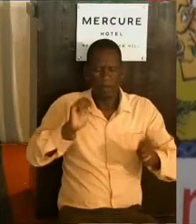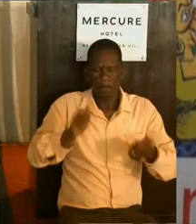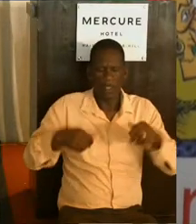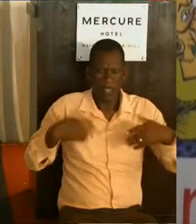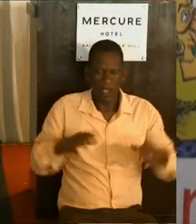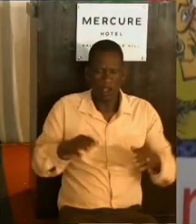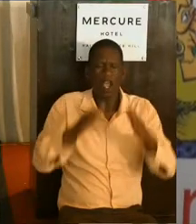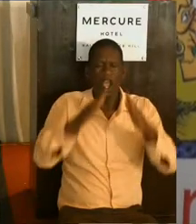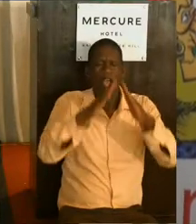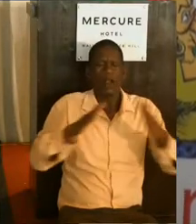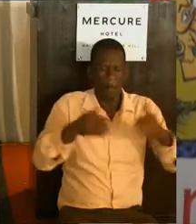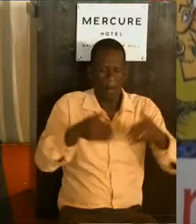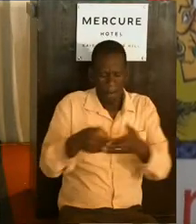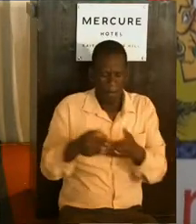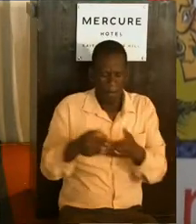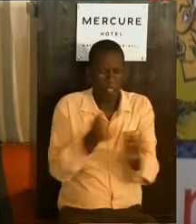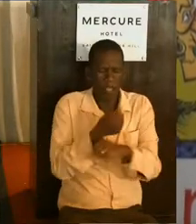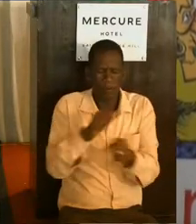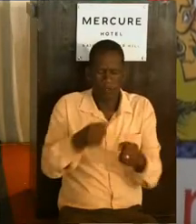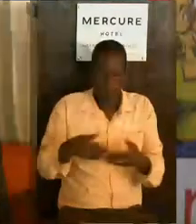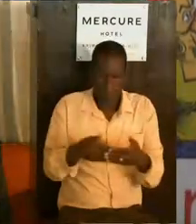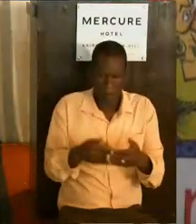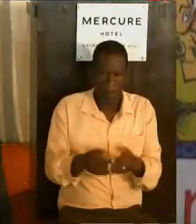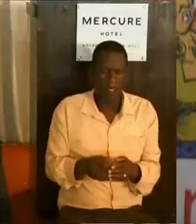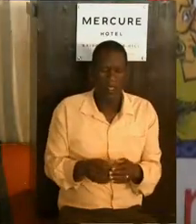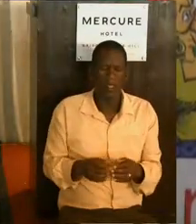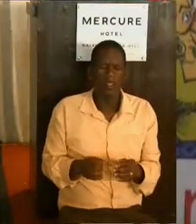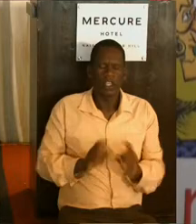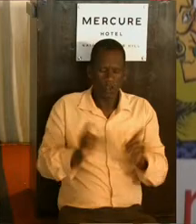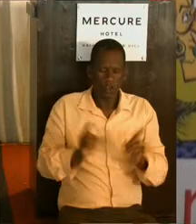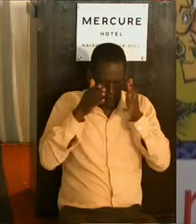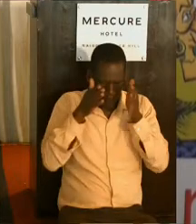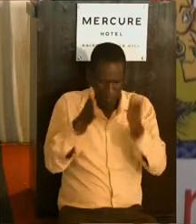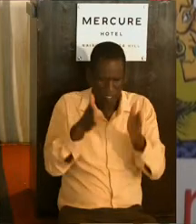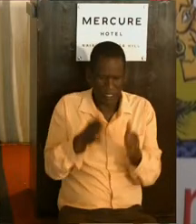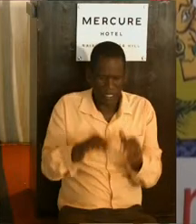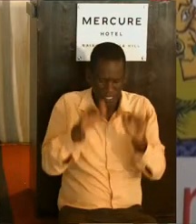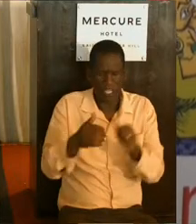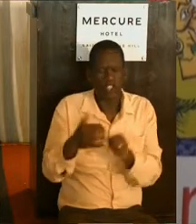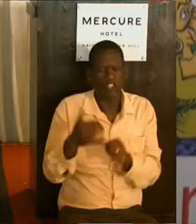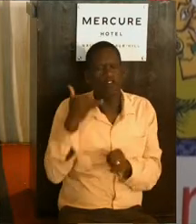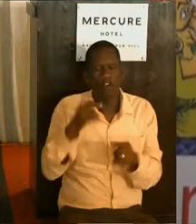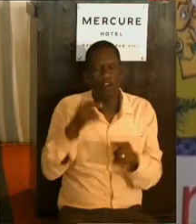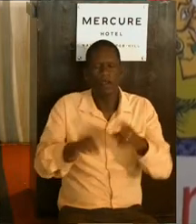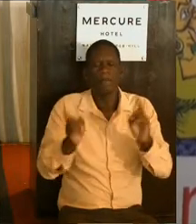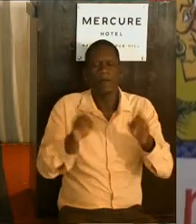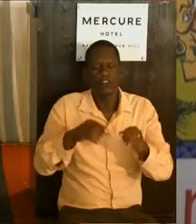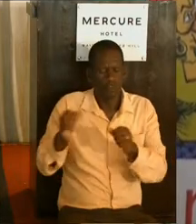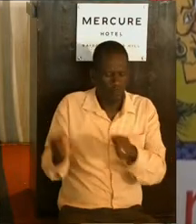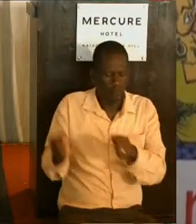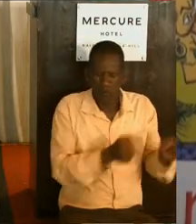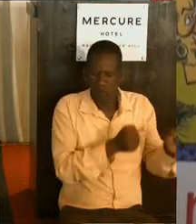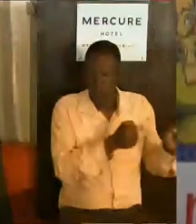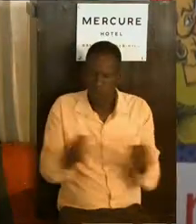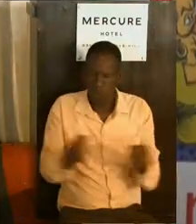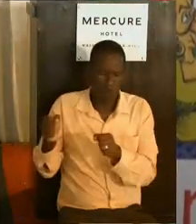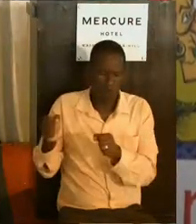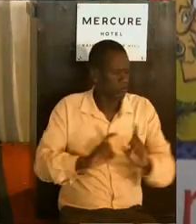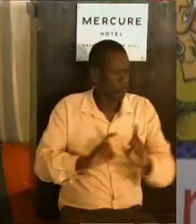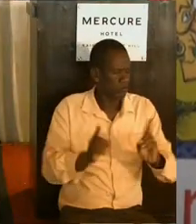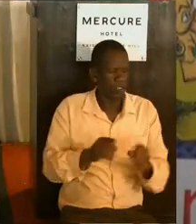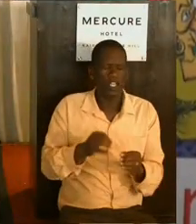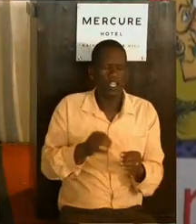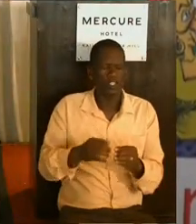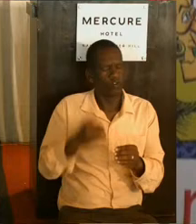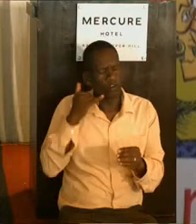buildings so if babies can now be babies then don't blame them for cussing for hanging onto a phone instead of hanging onto a swing I mean all